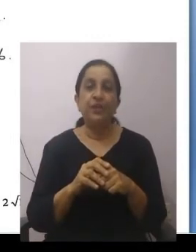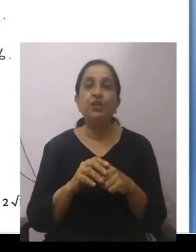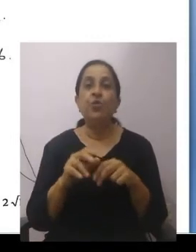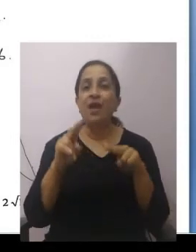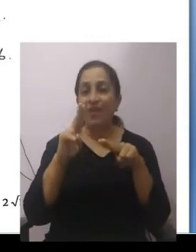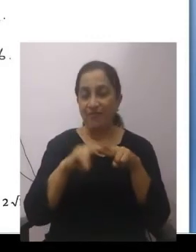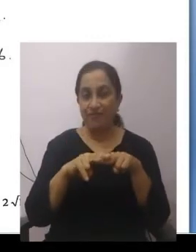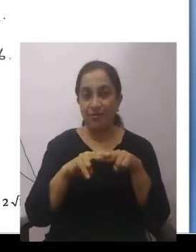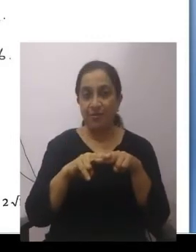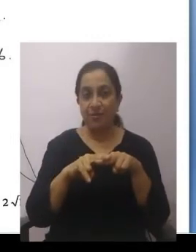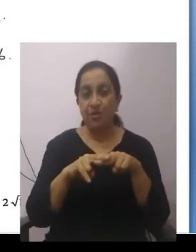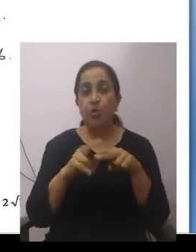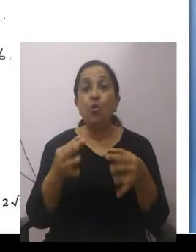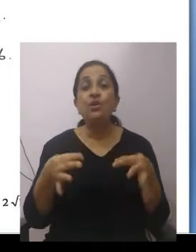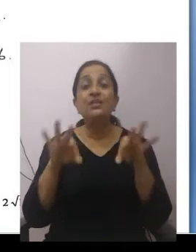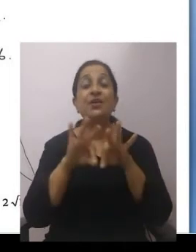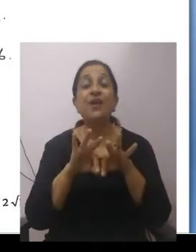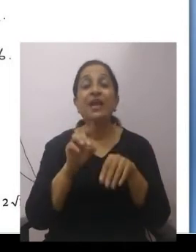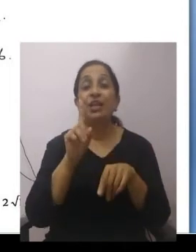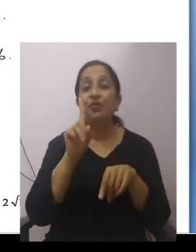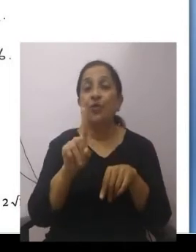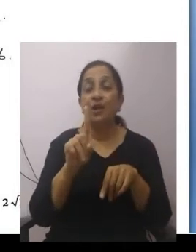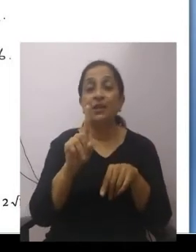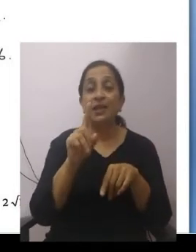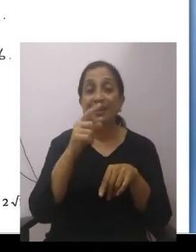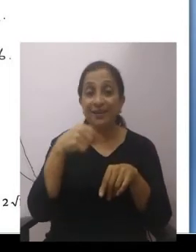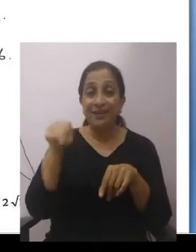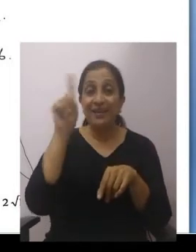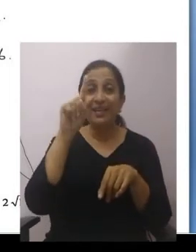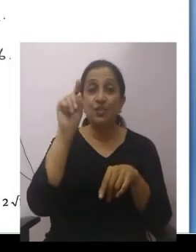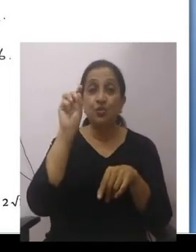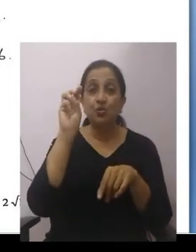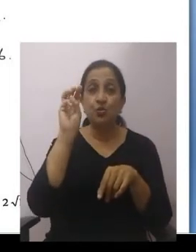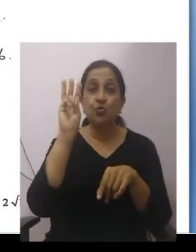F. What is the value of 1 to the power of